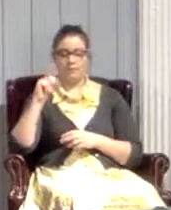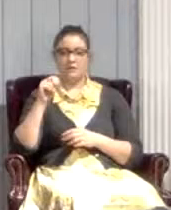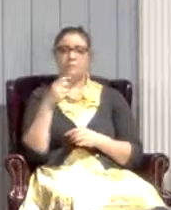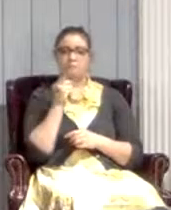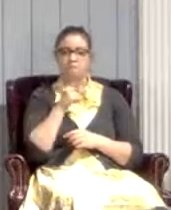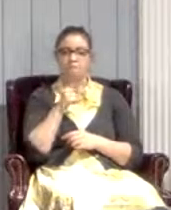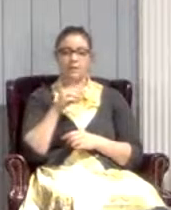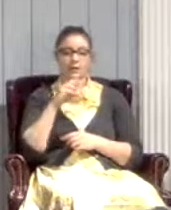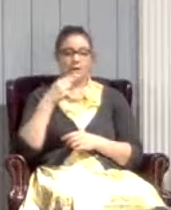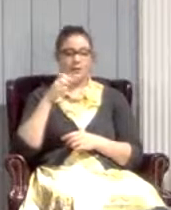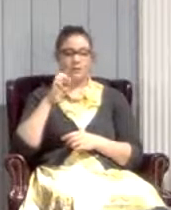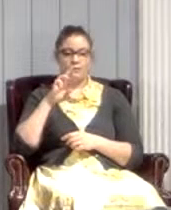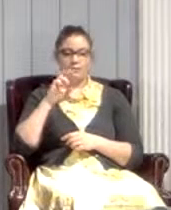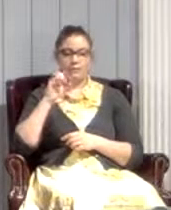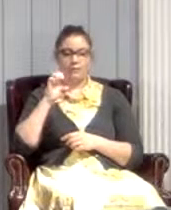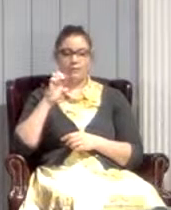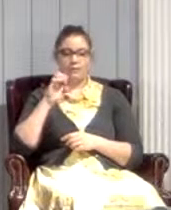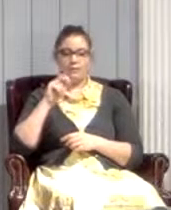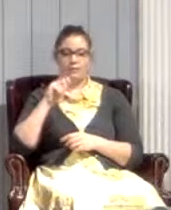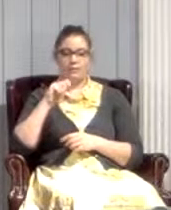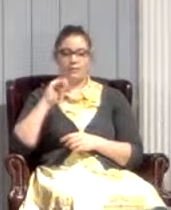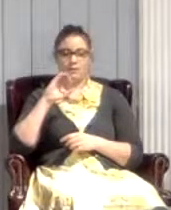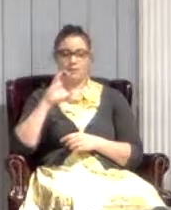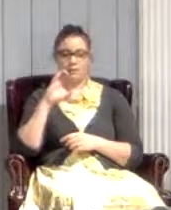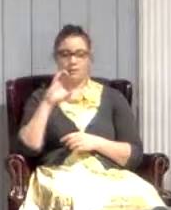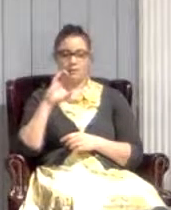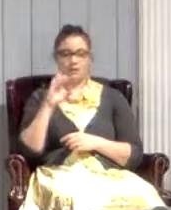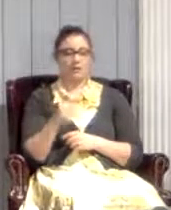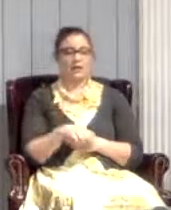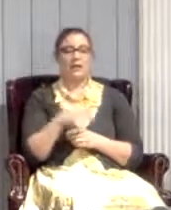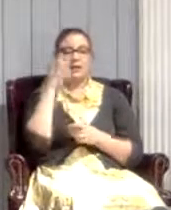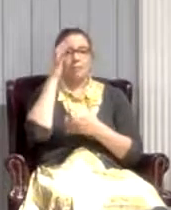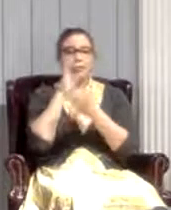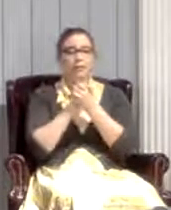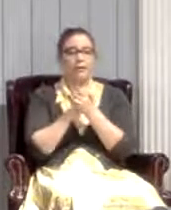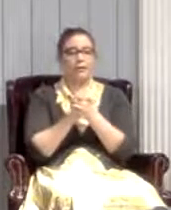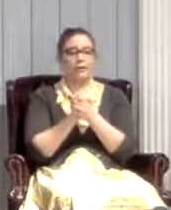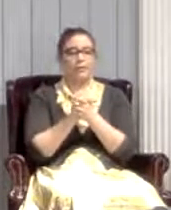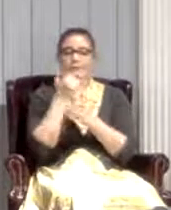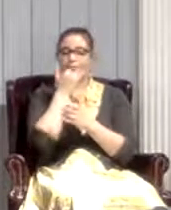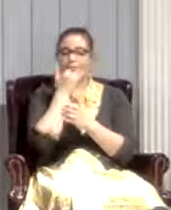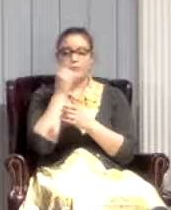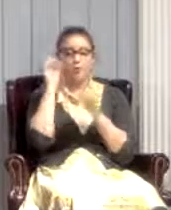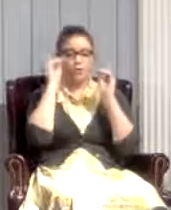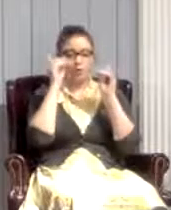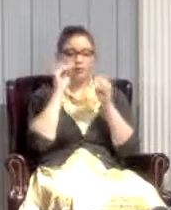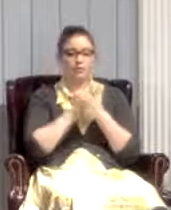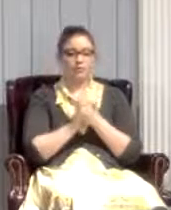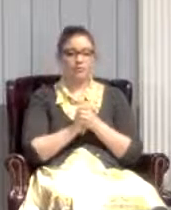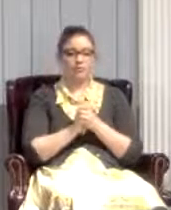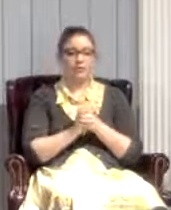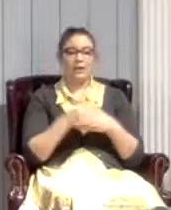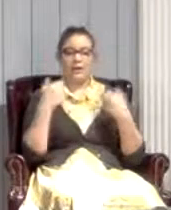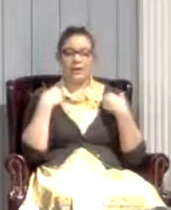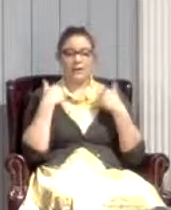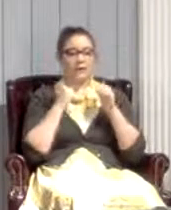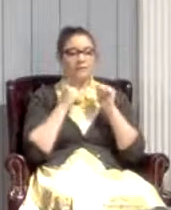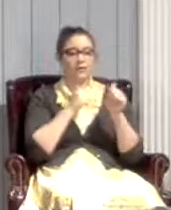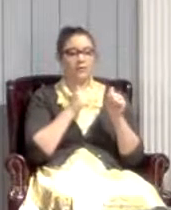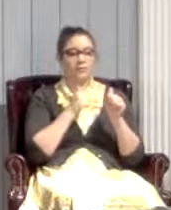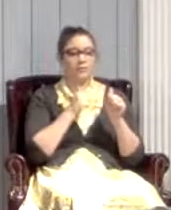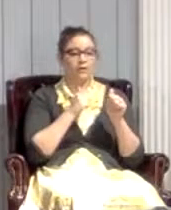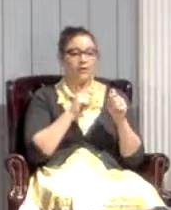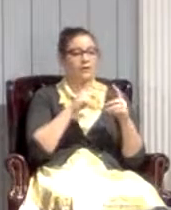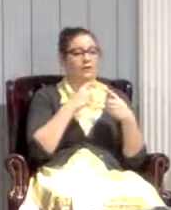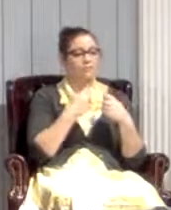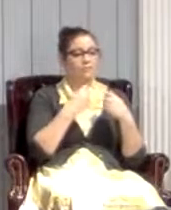He's in a number of areas. He believes wrong doctrine. He's got a whole bunch of followers who have kind of gone around the country. They try to infiltrate churches and